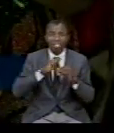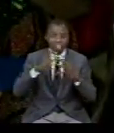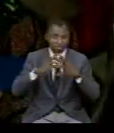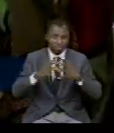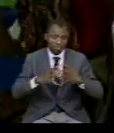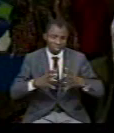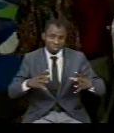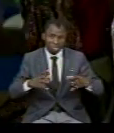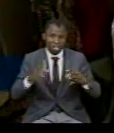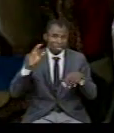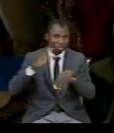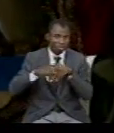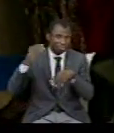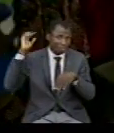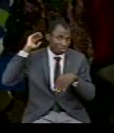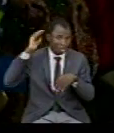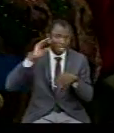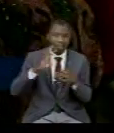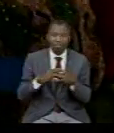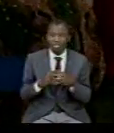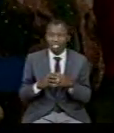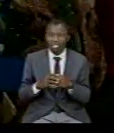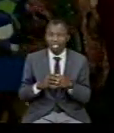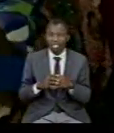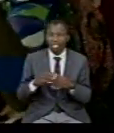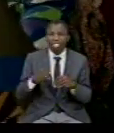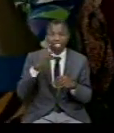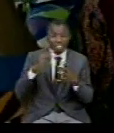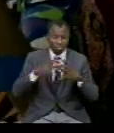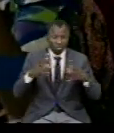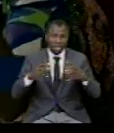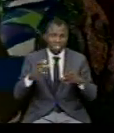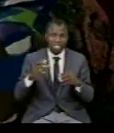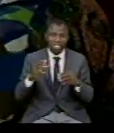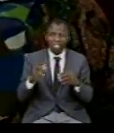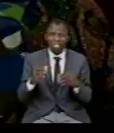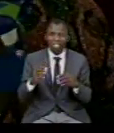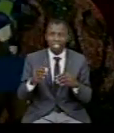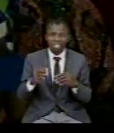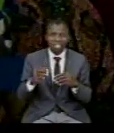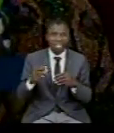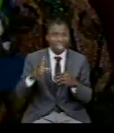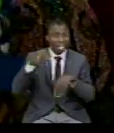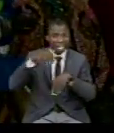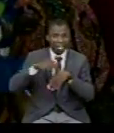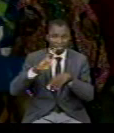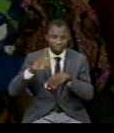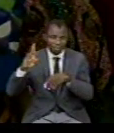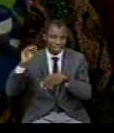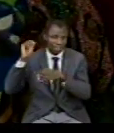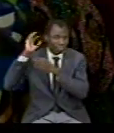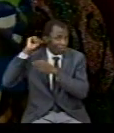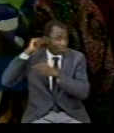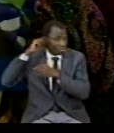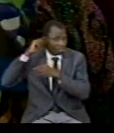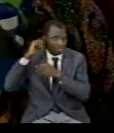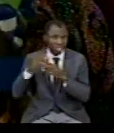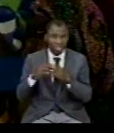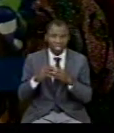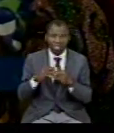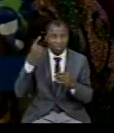two weeks old or a month old. The swelling developed at the right ear for